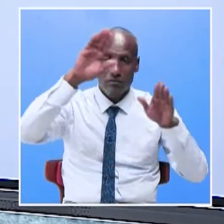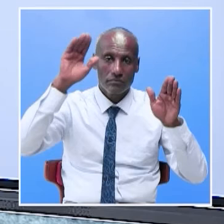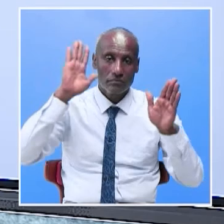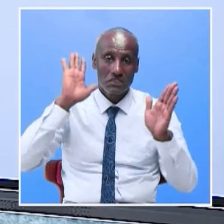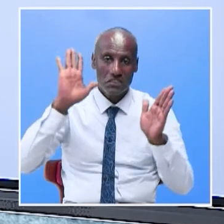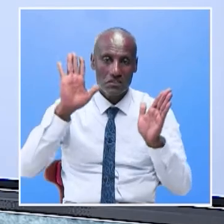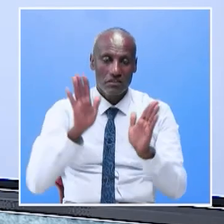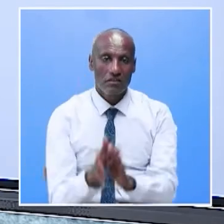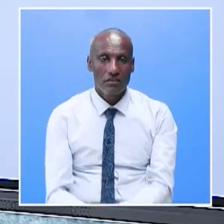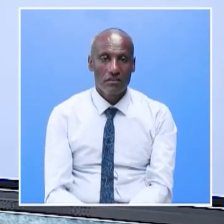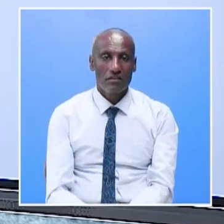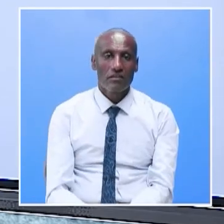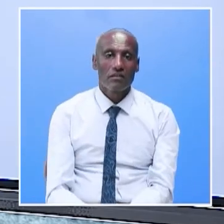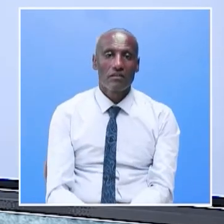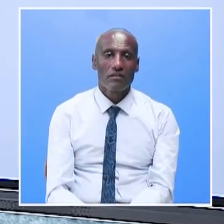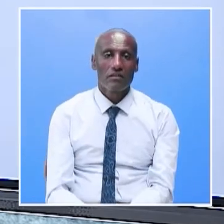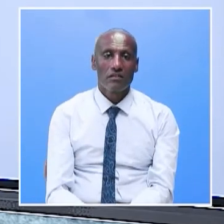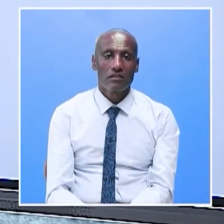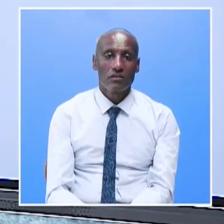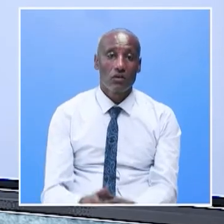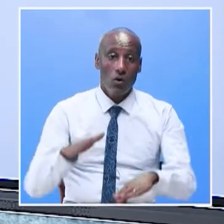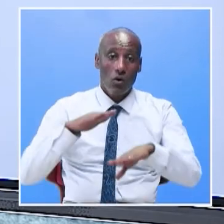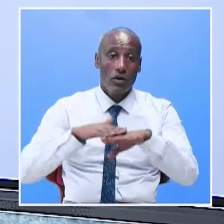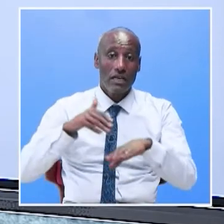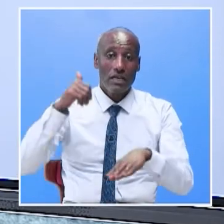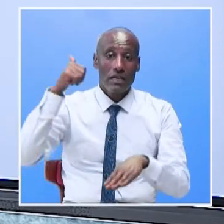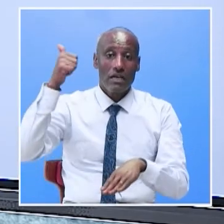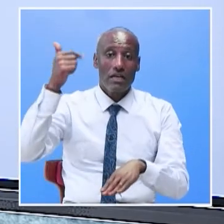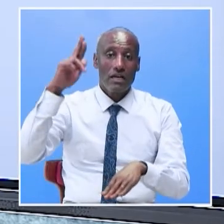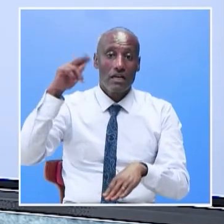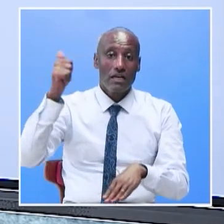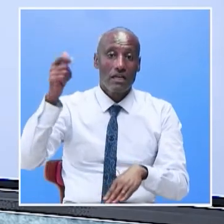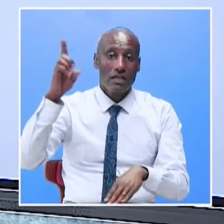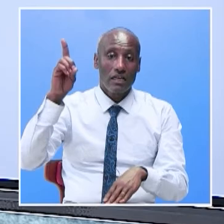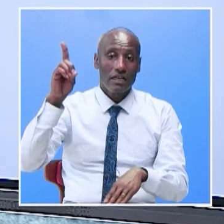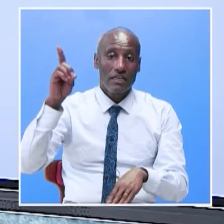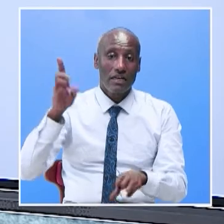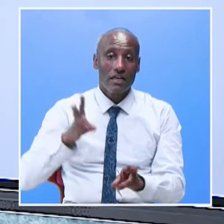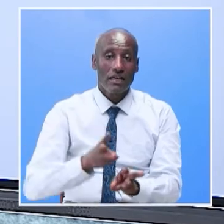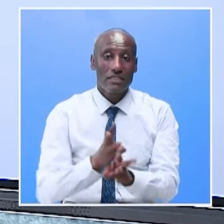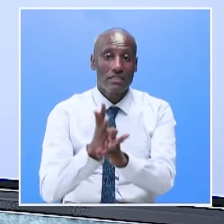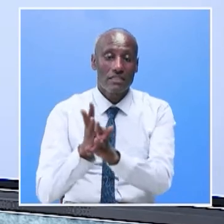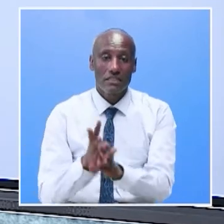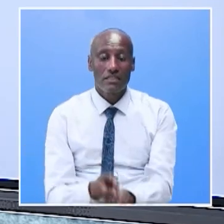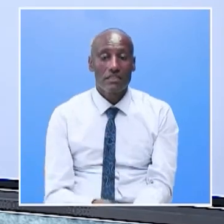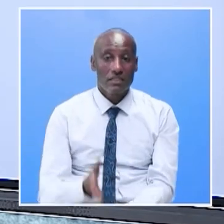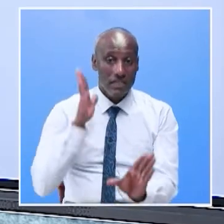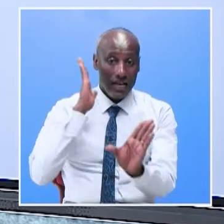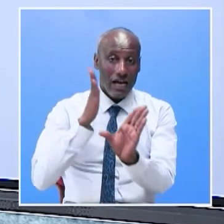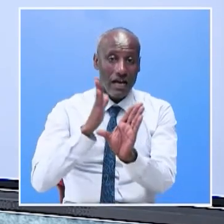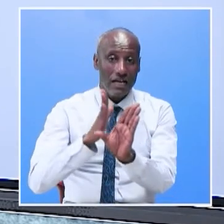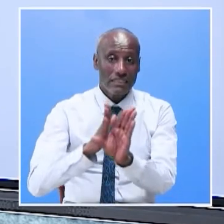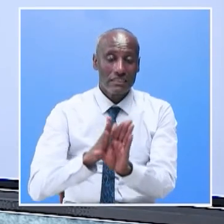can say the main street like on Arada Street. The next one is at